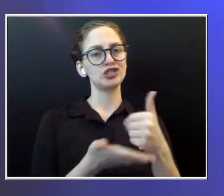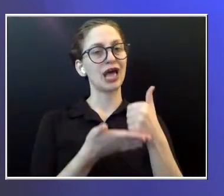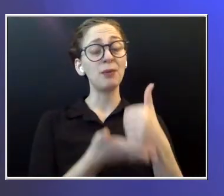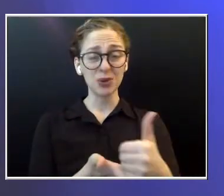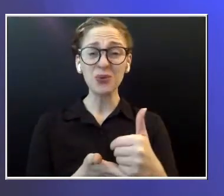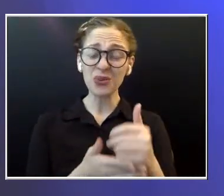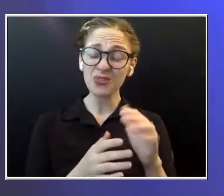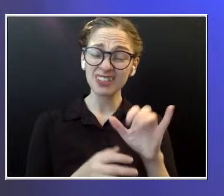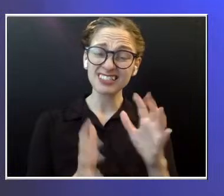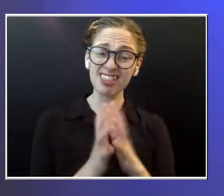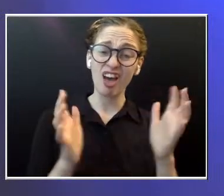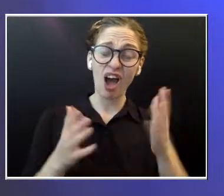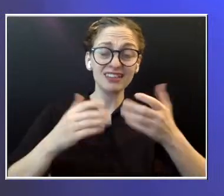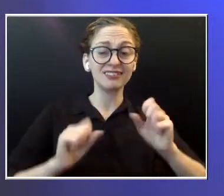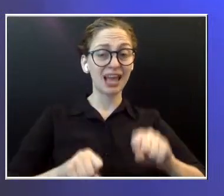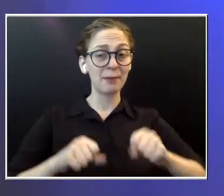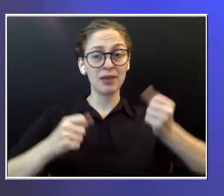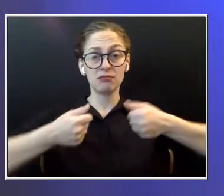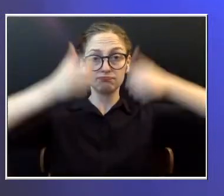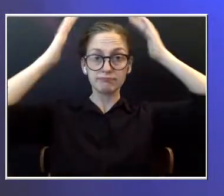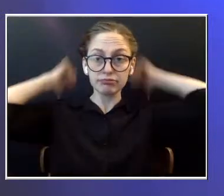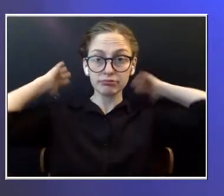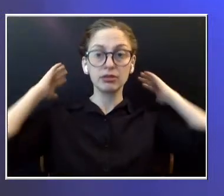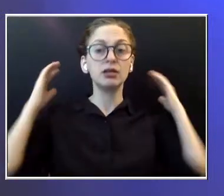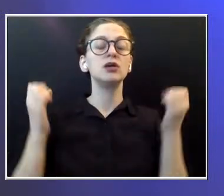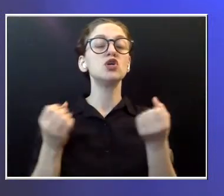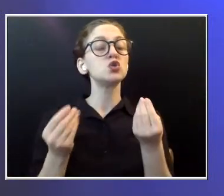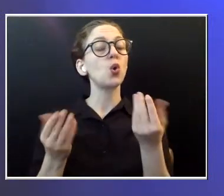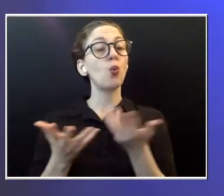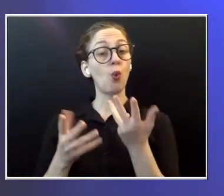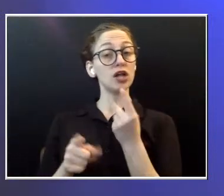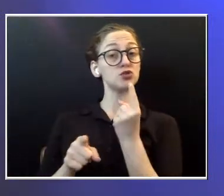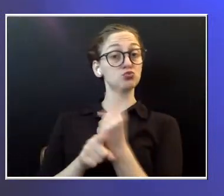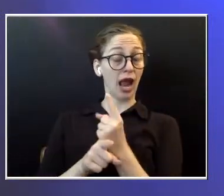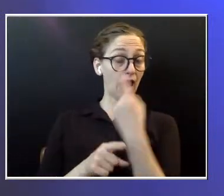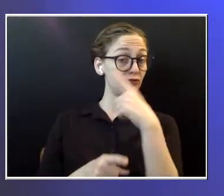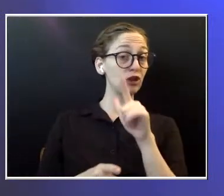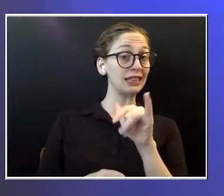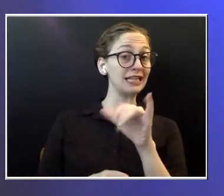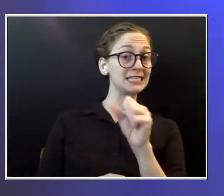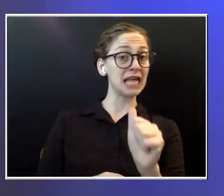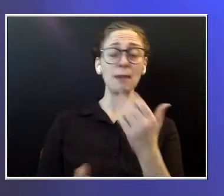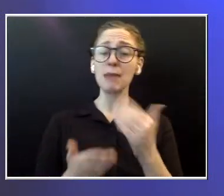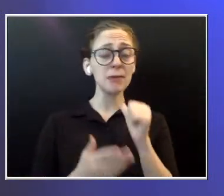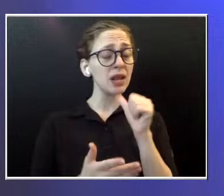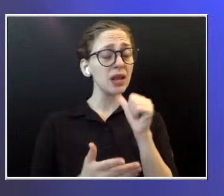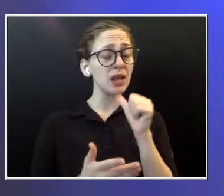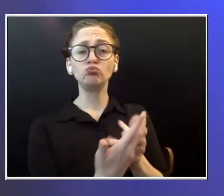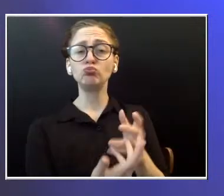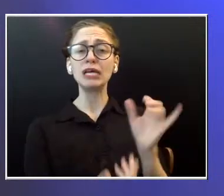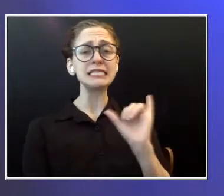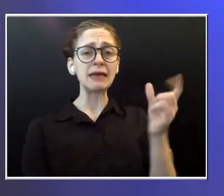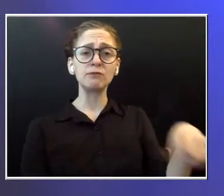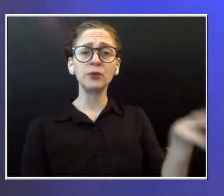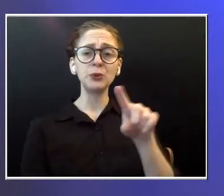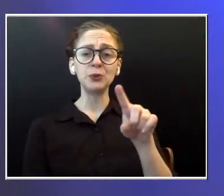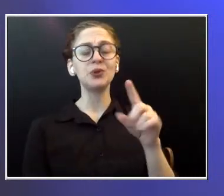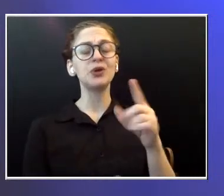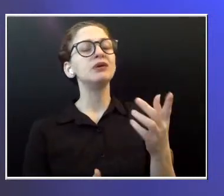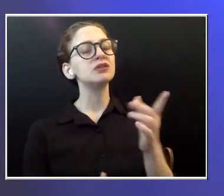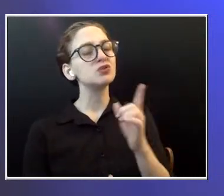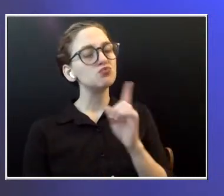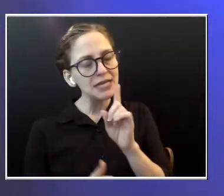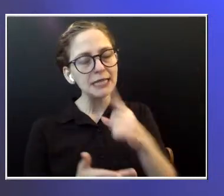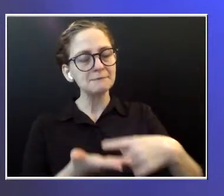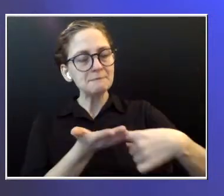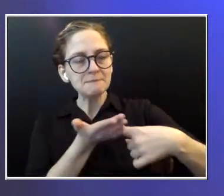for you either. So have a consultation with us. We can help you along the way, figure out what's best for you, for your risk reduction and